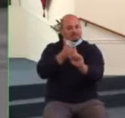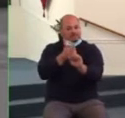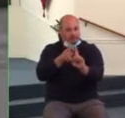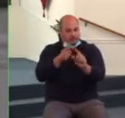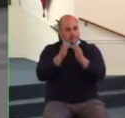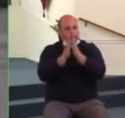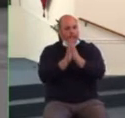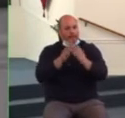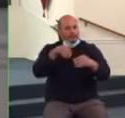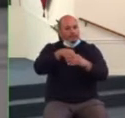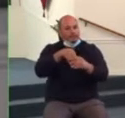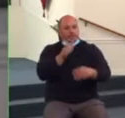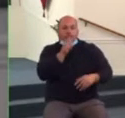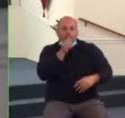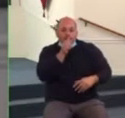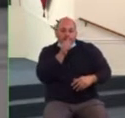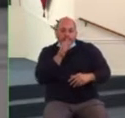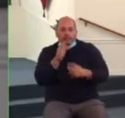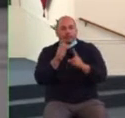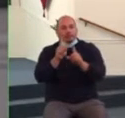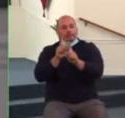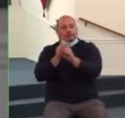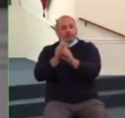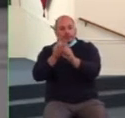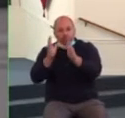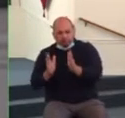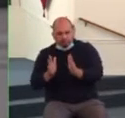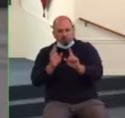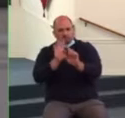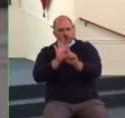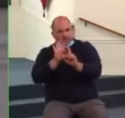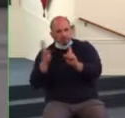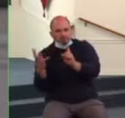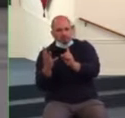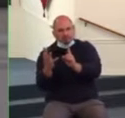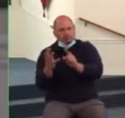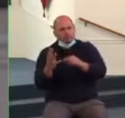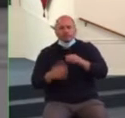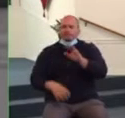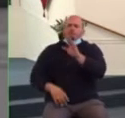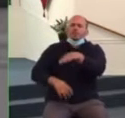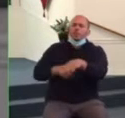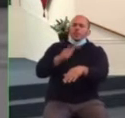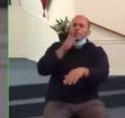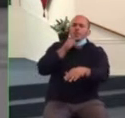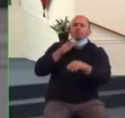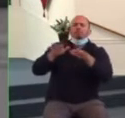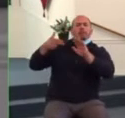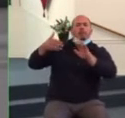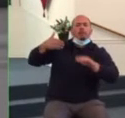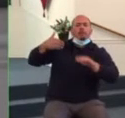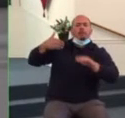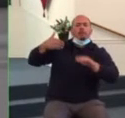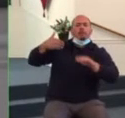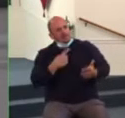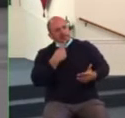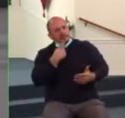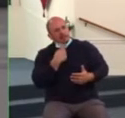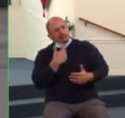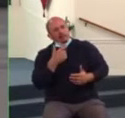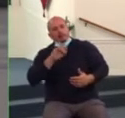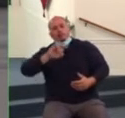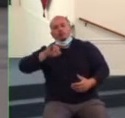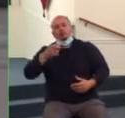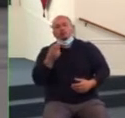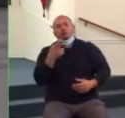say I am?" They replied, "Some say John the Baptist, others say Elijah,